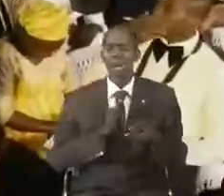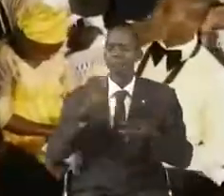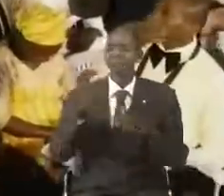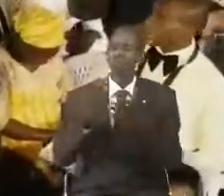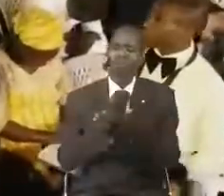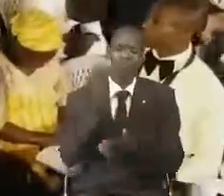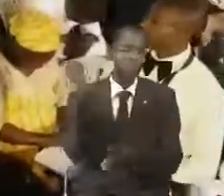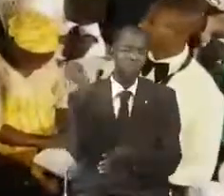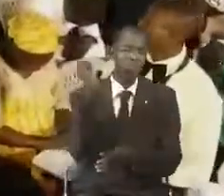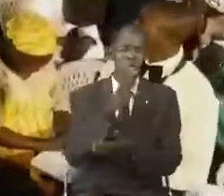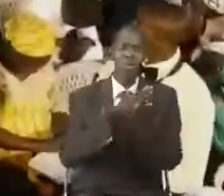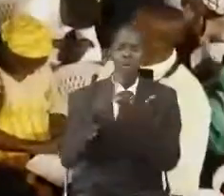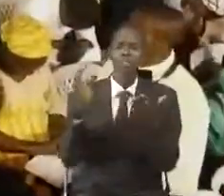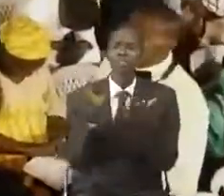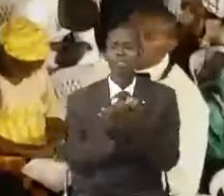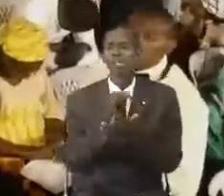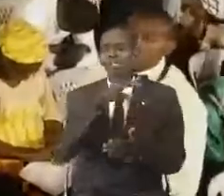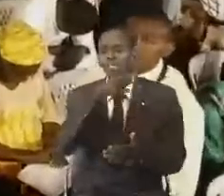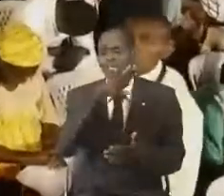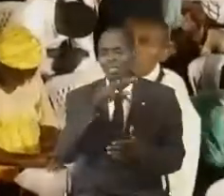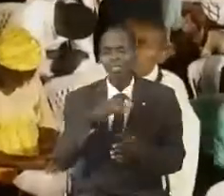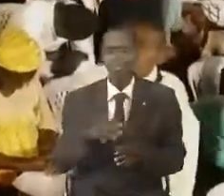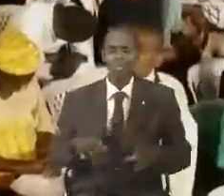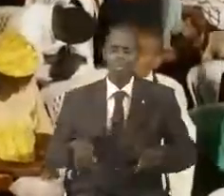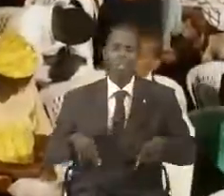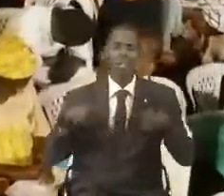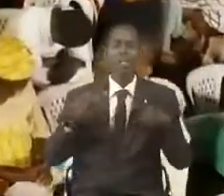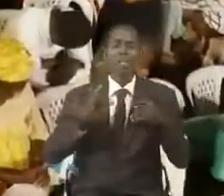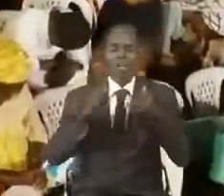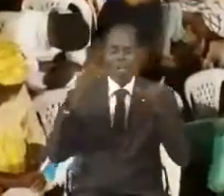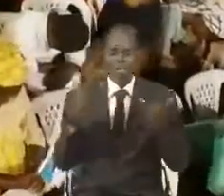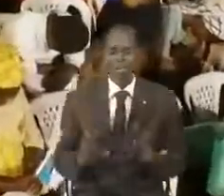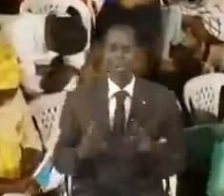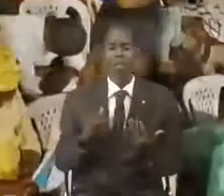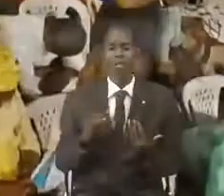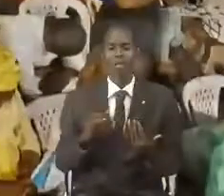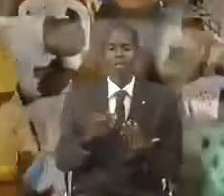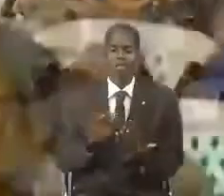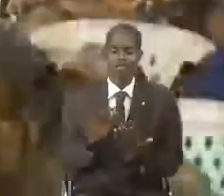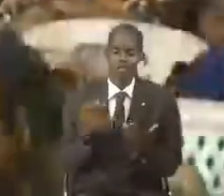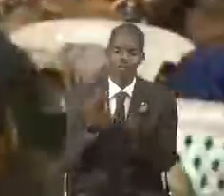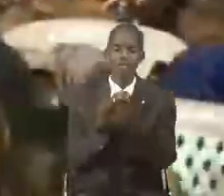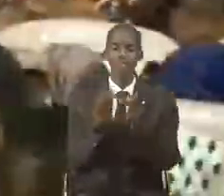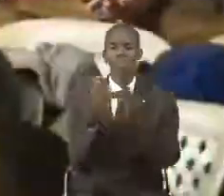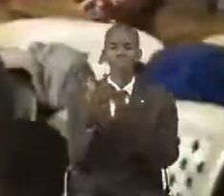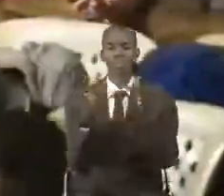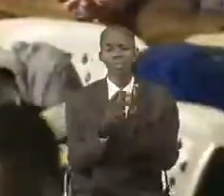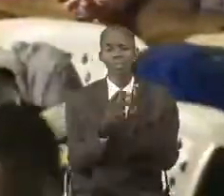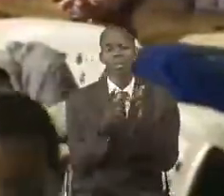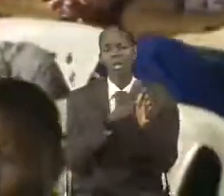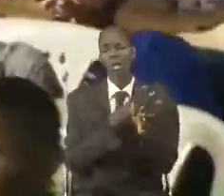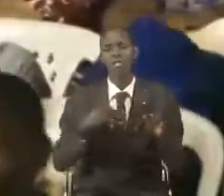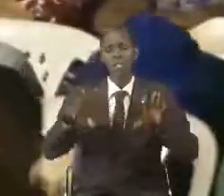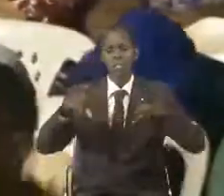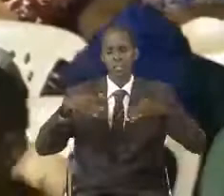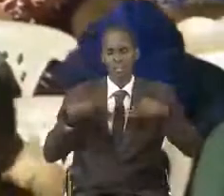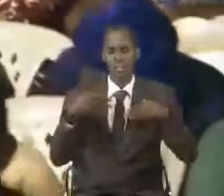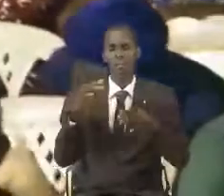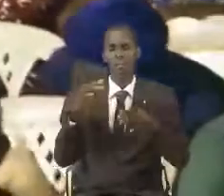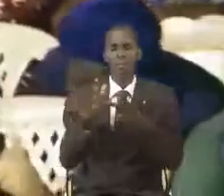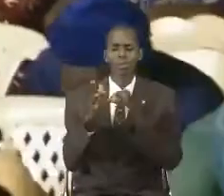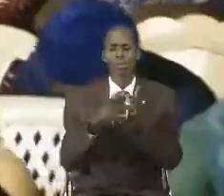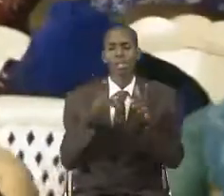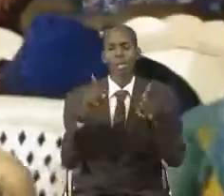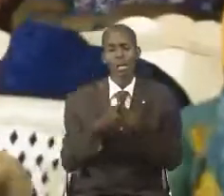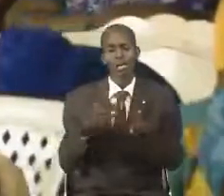life. I turn away from that dirty life, defiled life, and I turn unto Christ, and